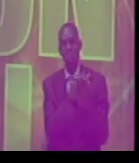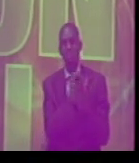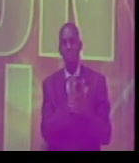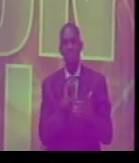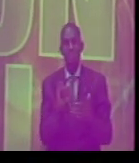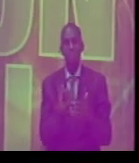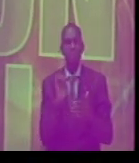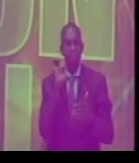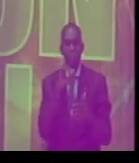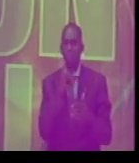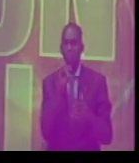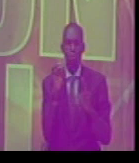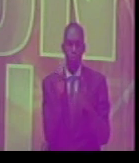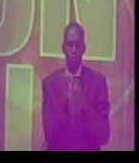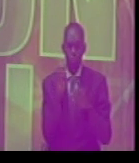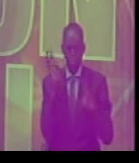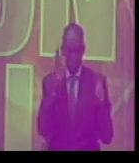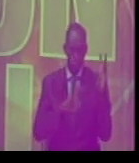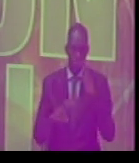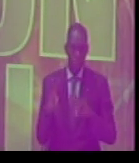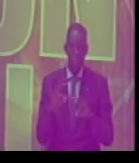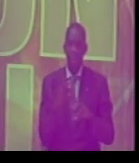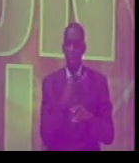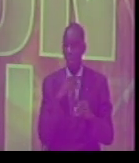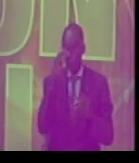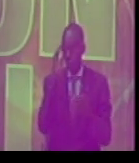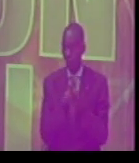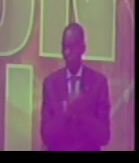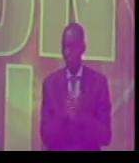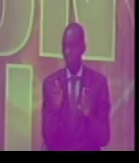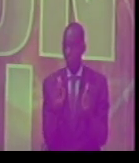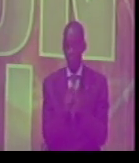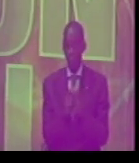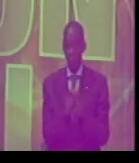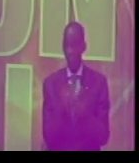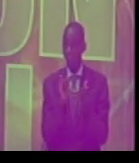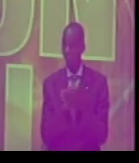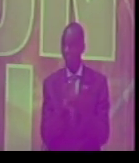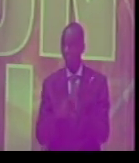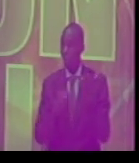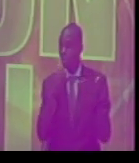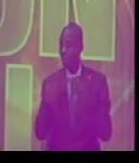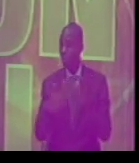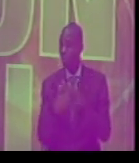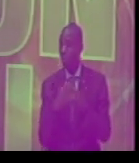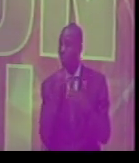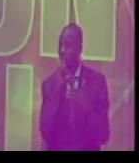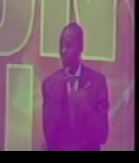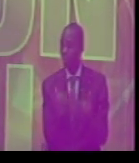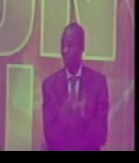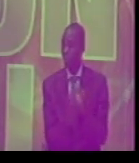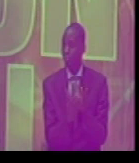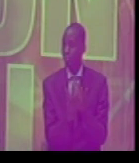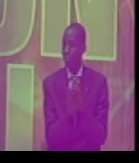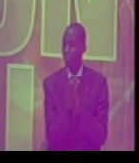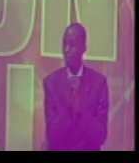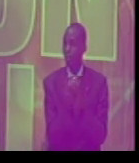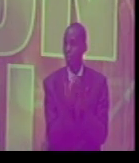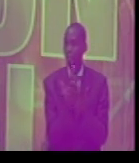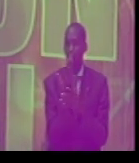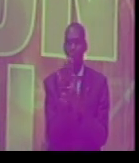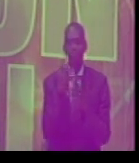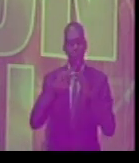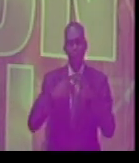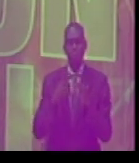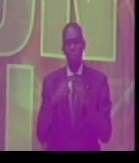hope alive. I was not too bothered, but I became concerned. A day came. My husband said, "Is that this thing is growing, you know? It's a growing